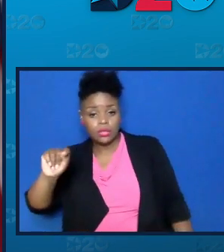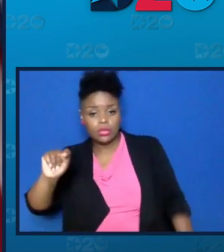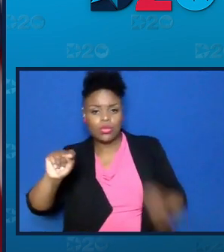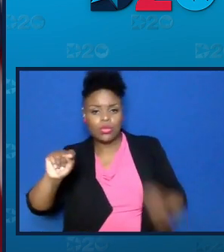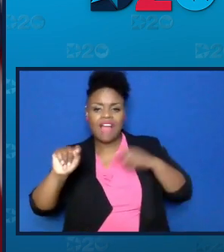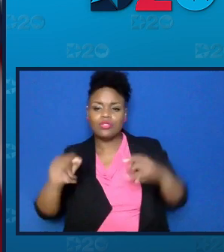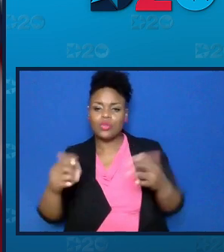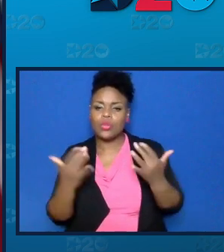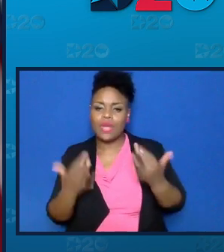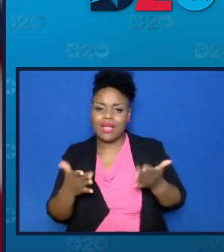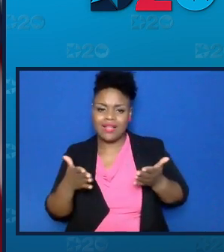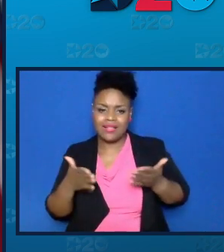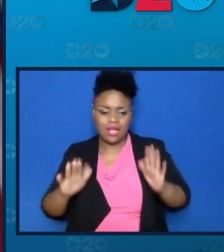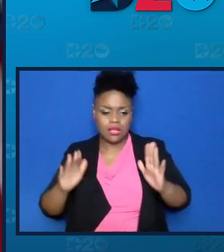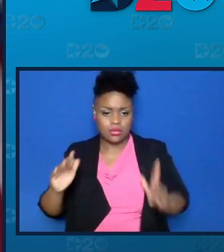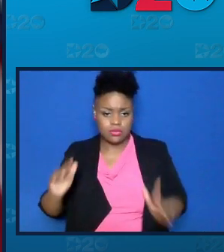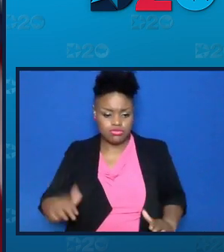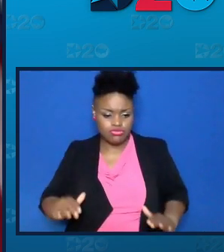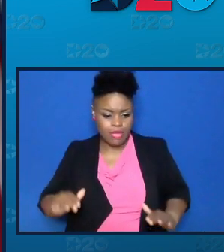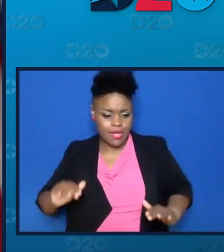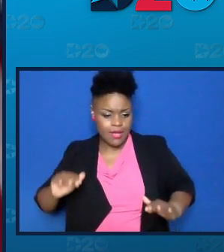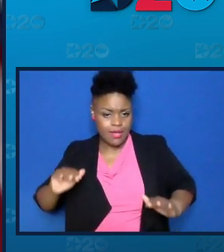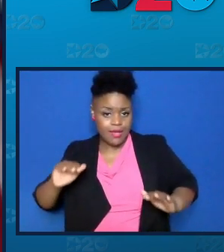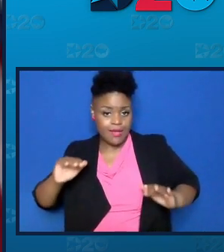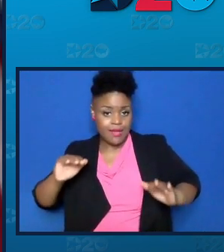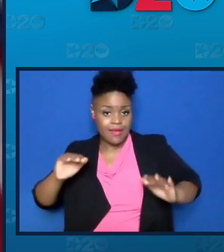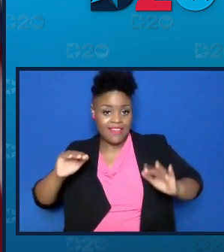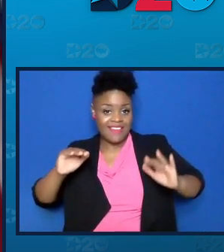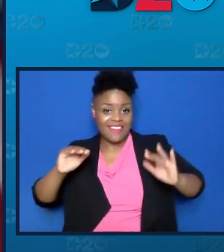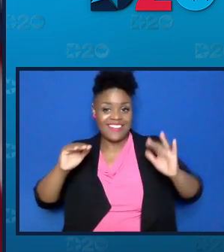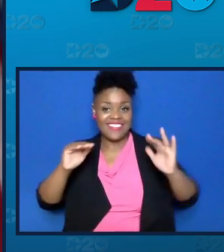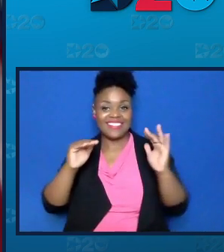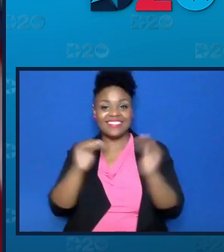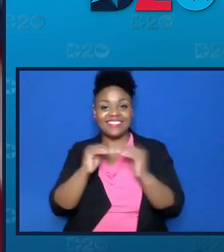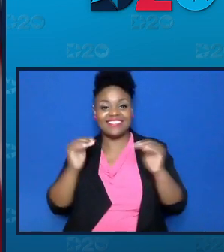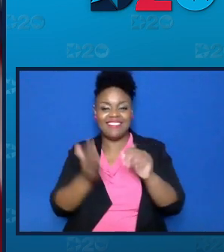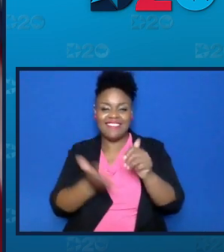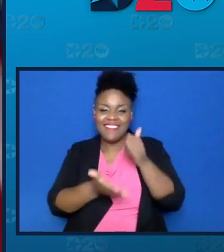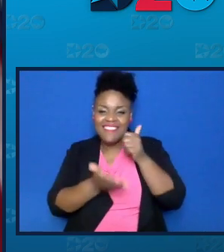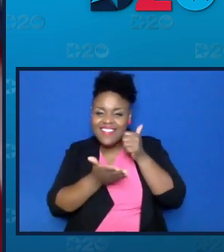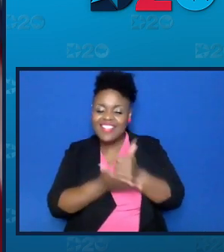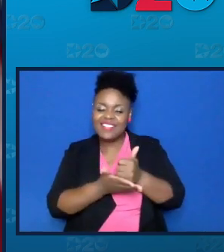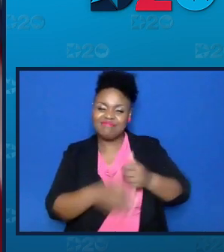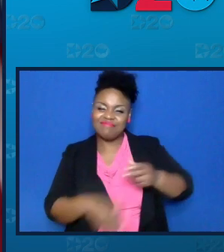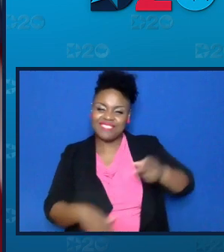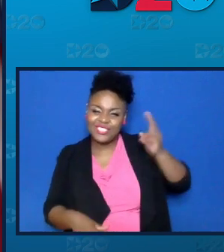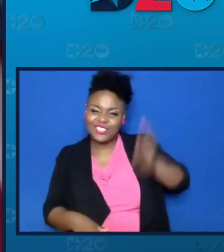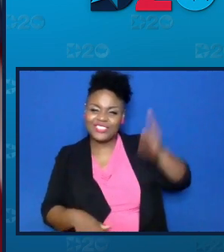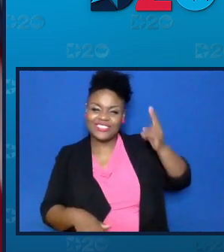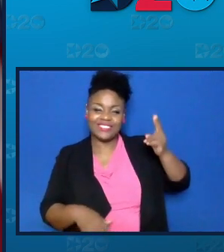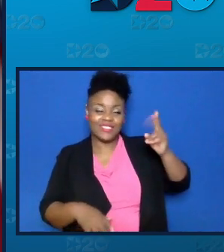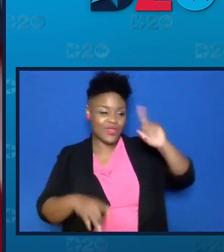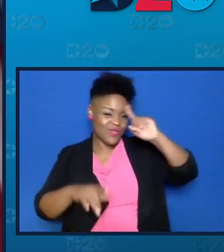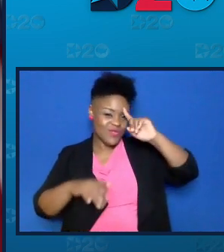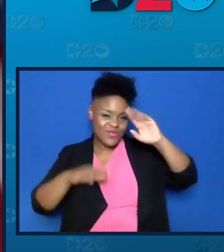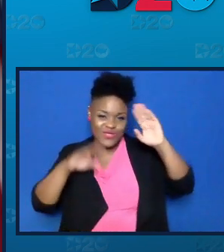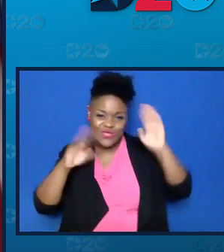and hope and history rhyme." This is our moment to make hope and history rhyme.